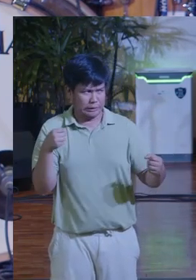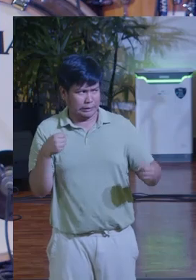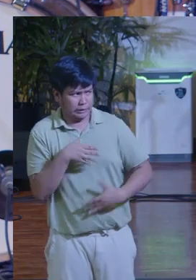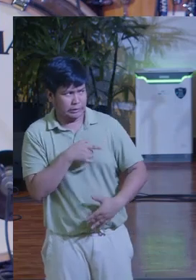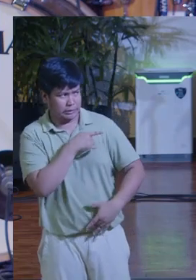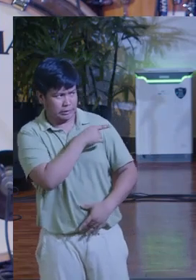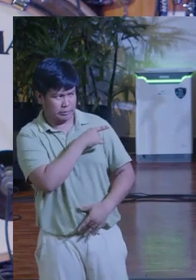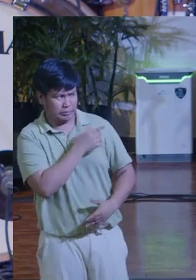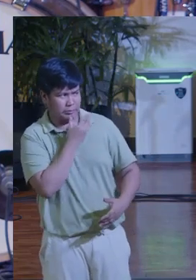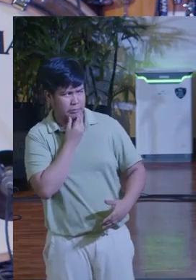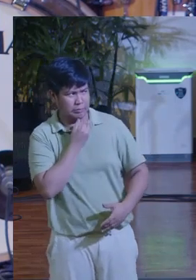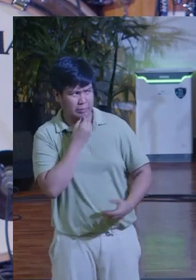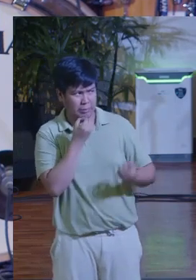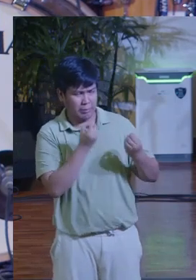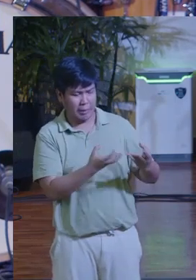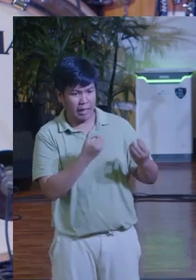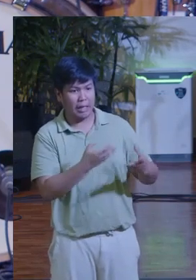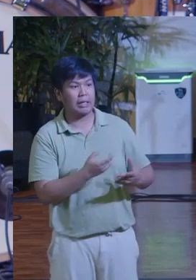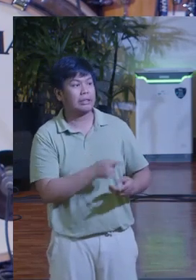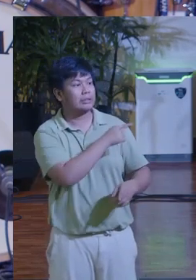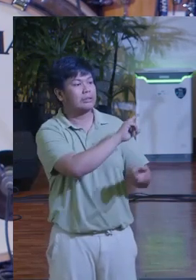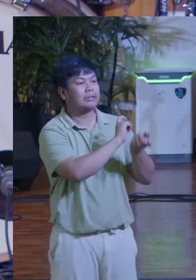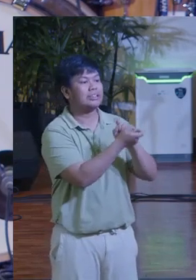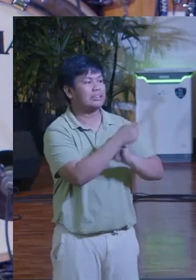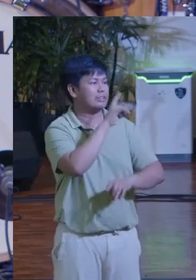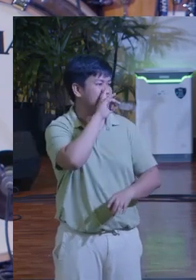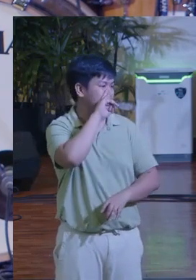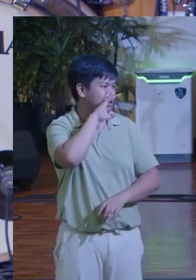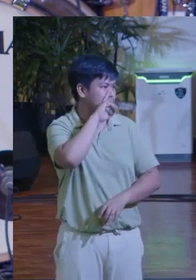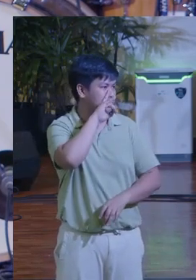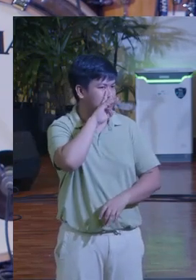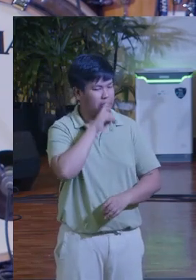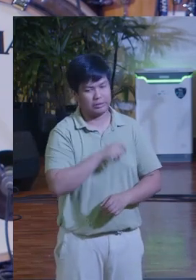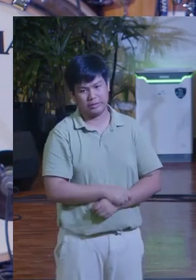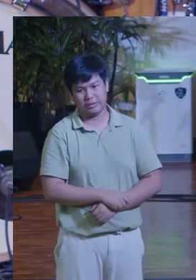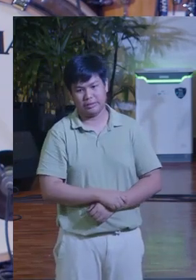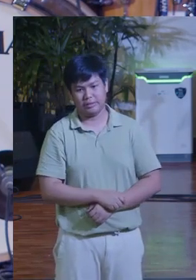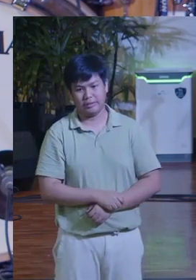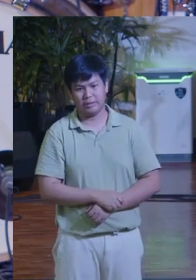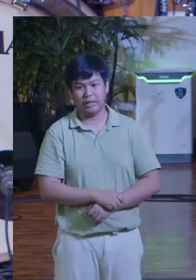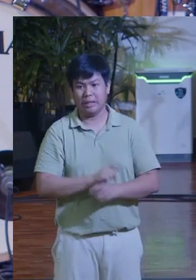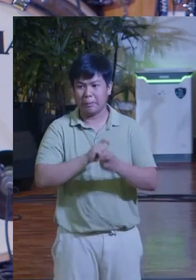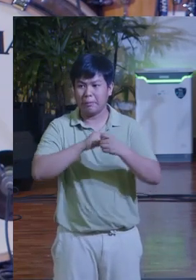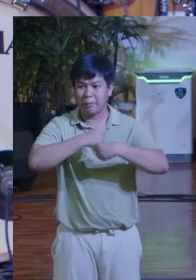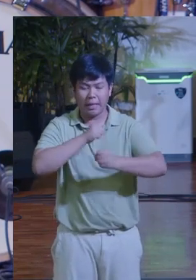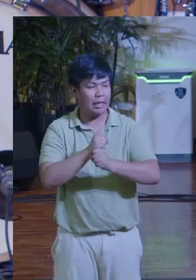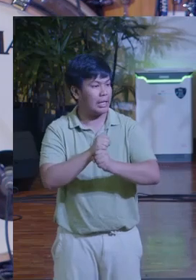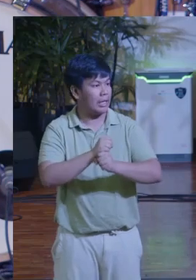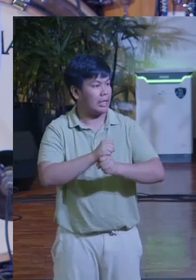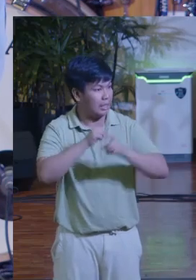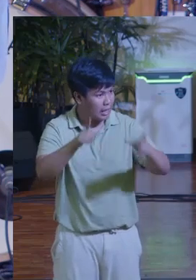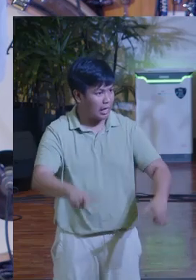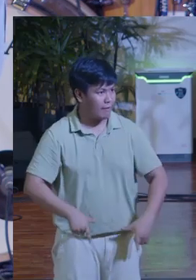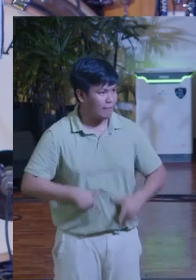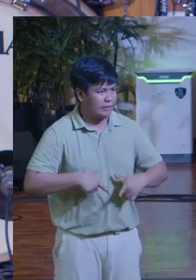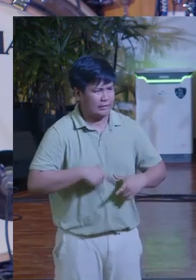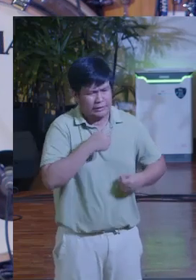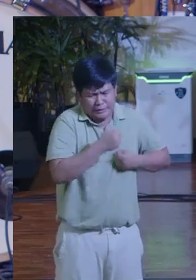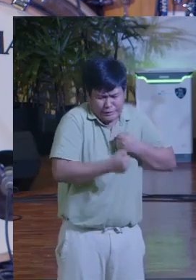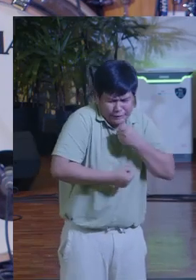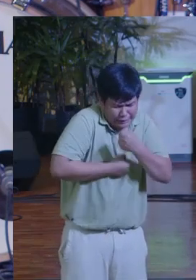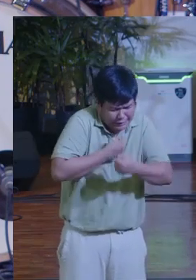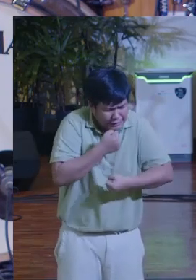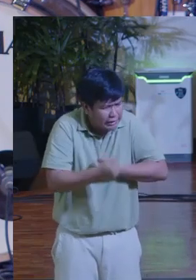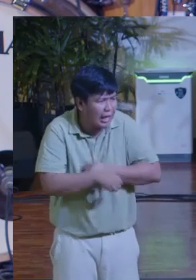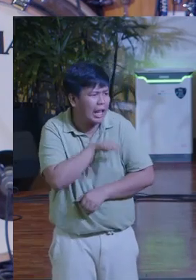made the people of Israel work as slaves and made their lives bitter with hard service in mortar